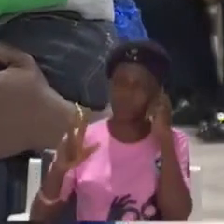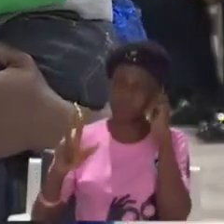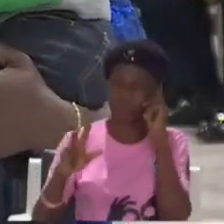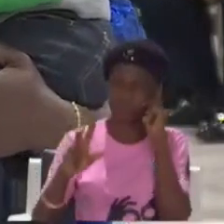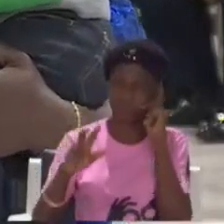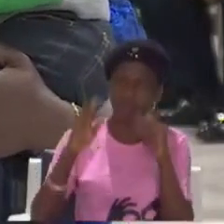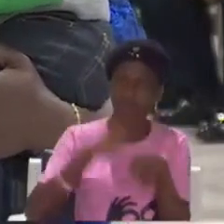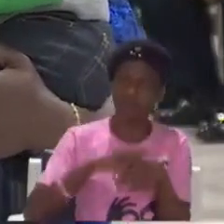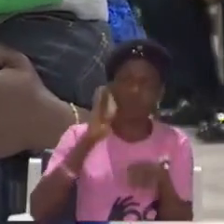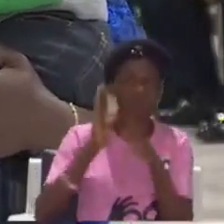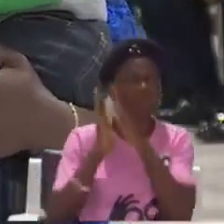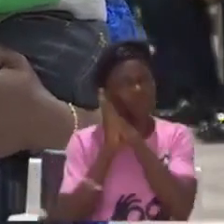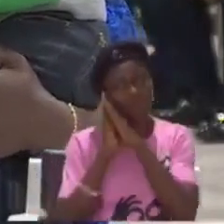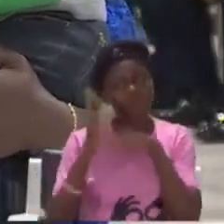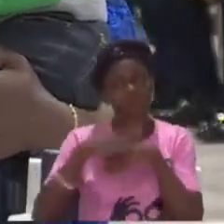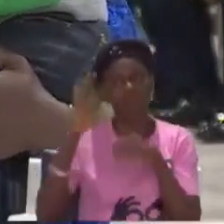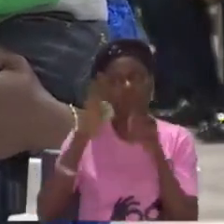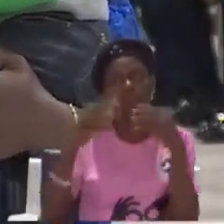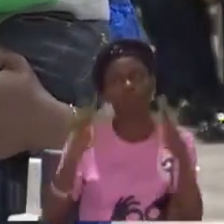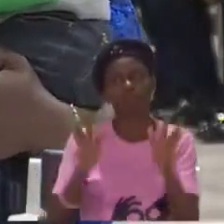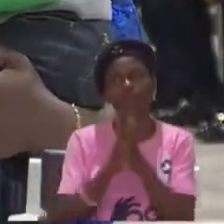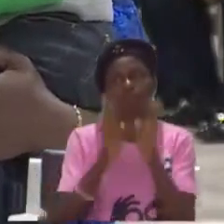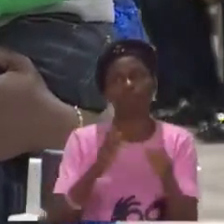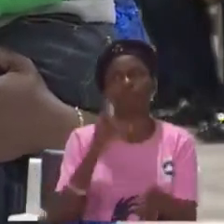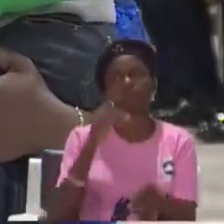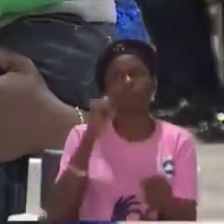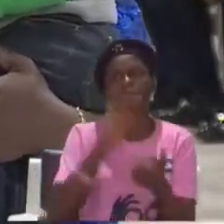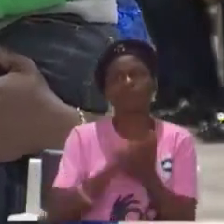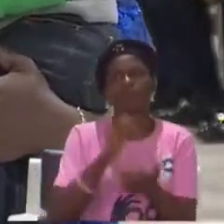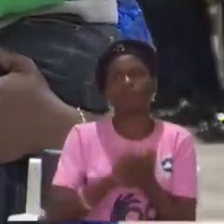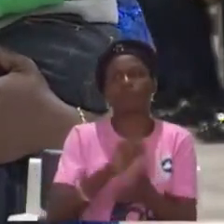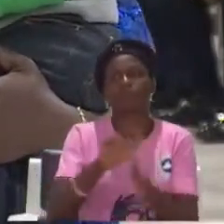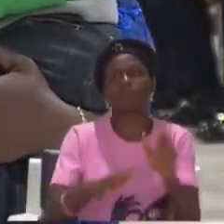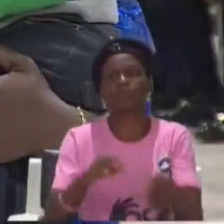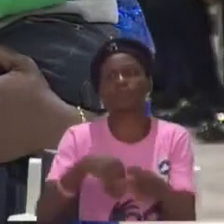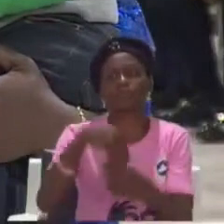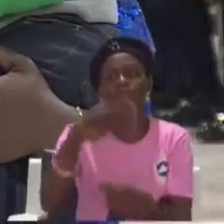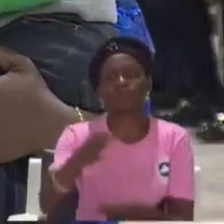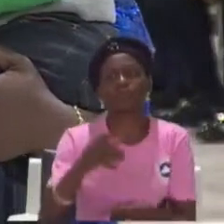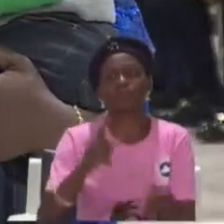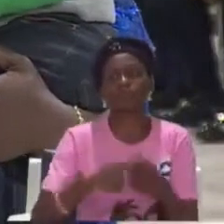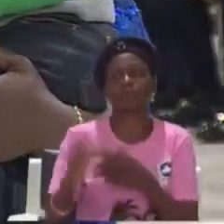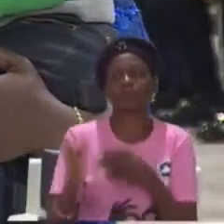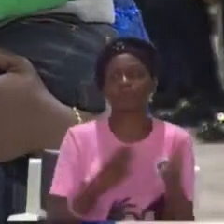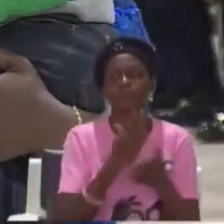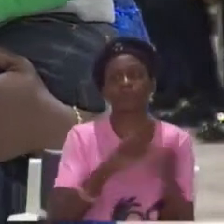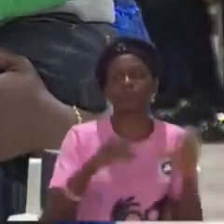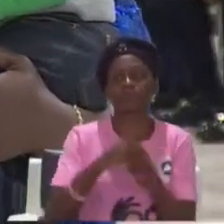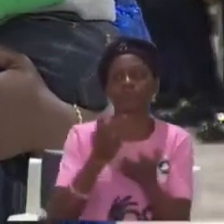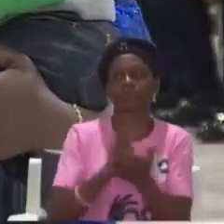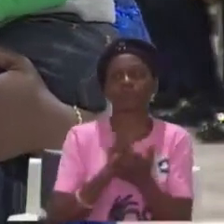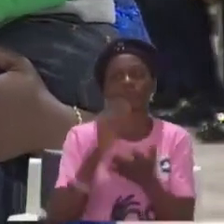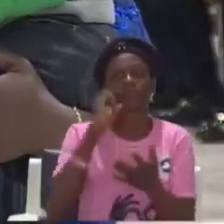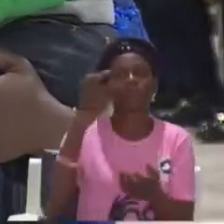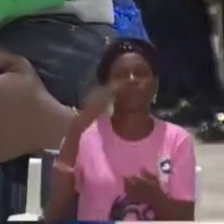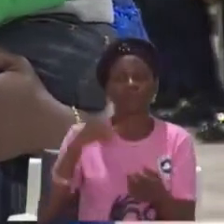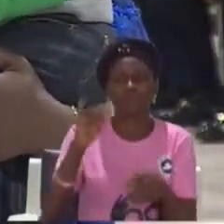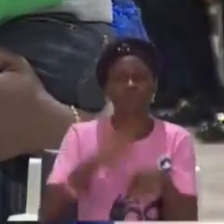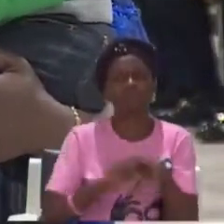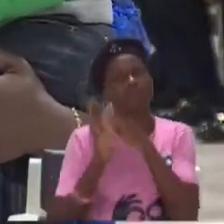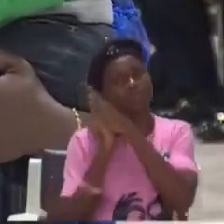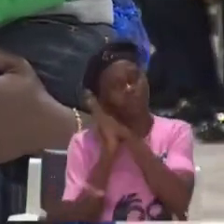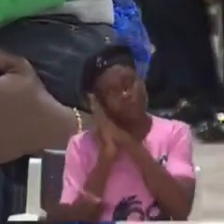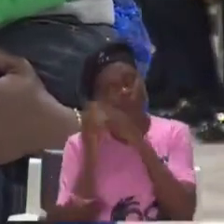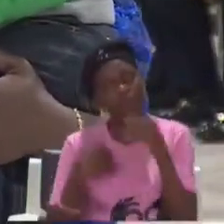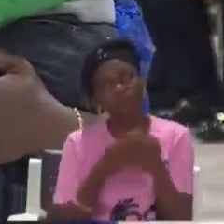1st of June 2023, on my bed, after I finished my prayer, my wife just stepped out to prepare something in the kitchen. So I was still on the bed